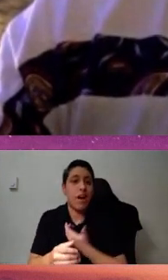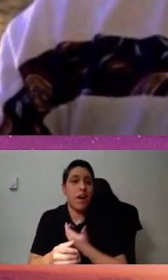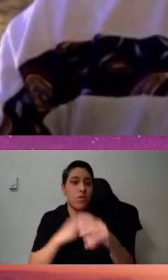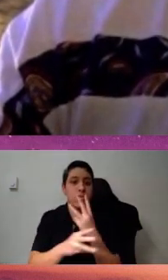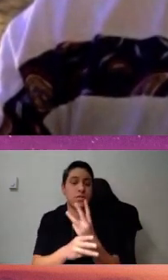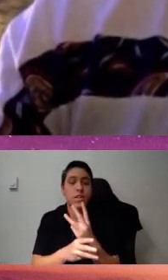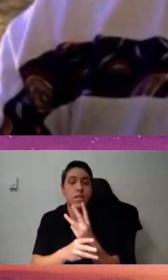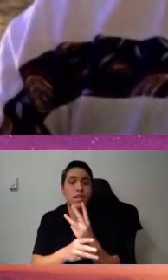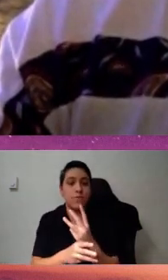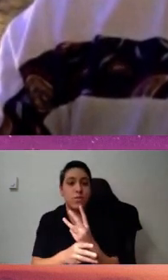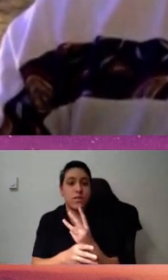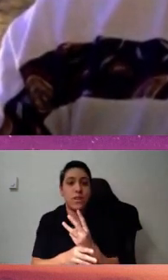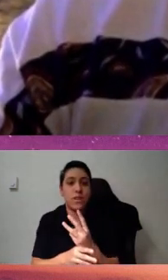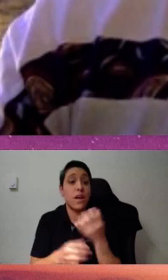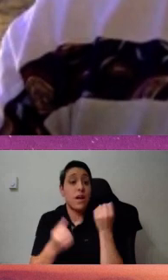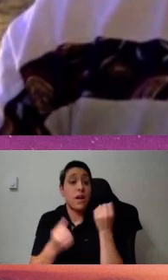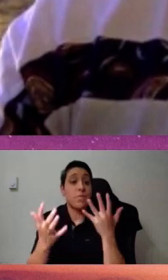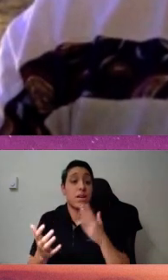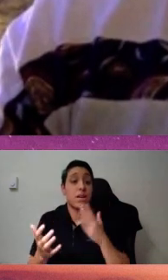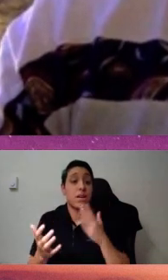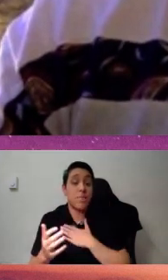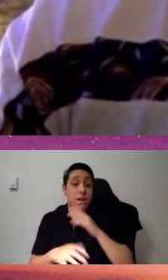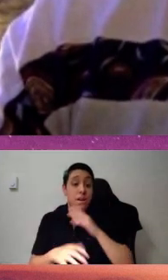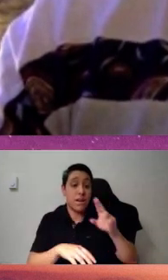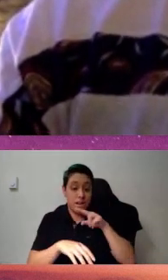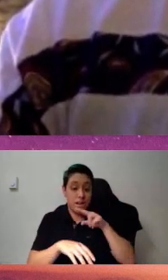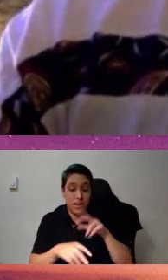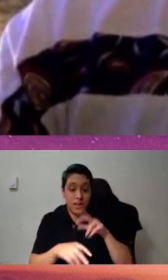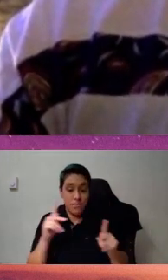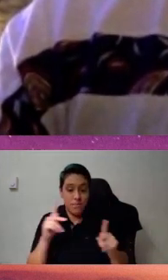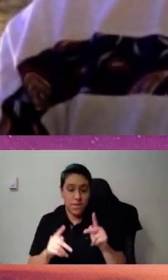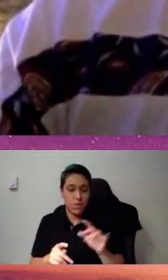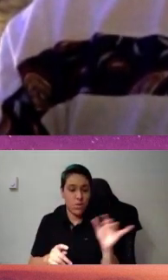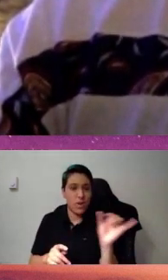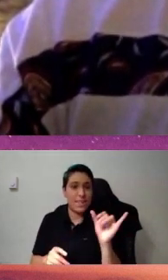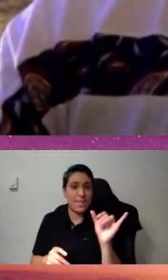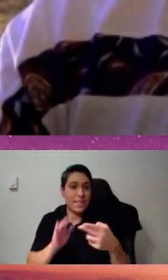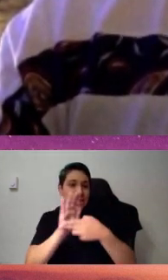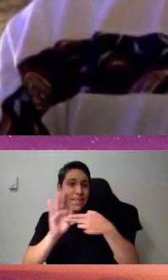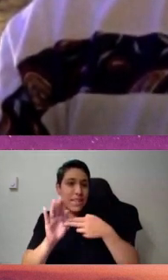my native folks, including myself, like to call it the Black Snake. And